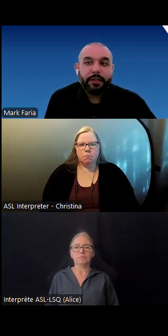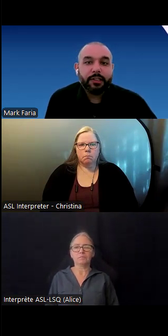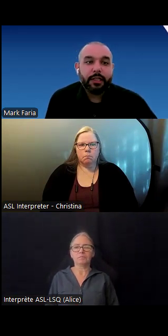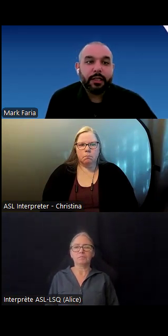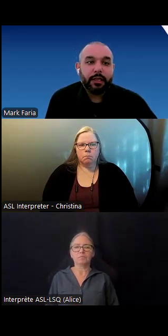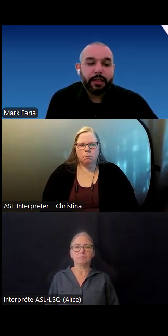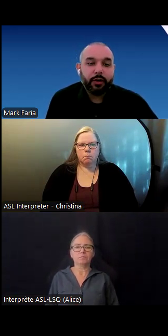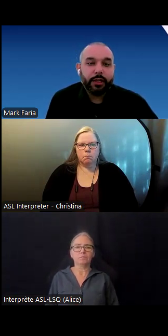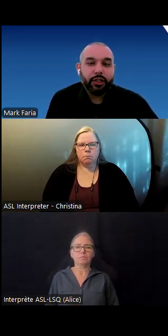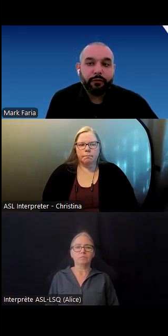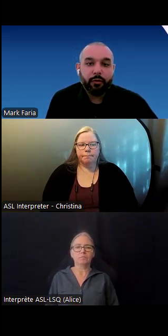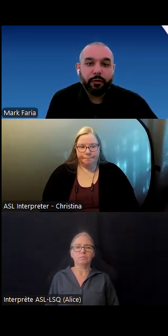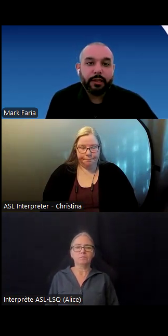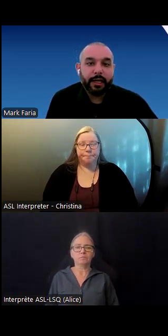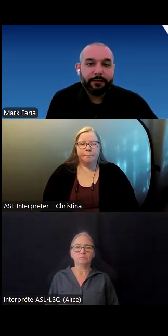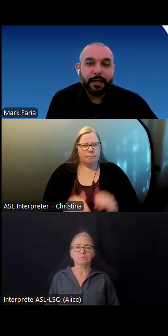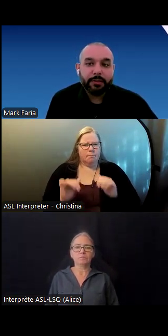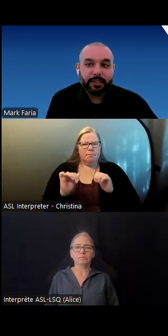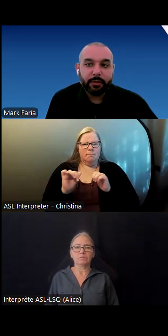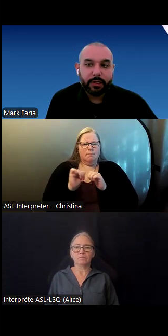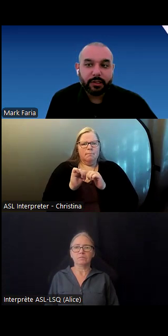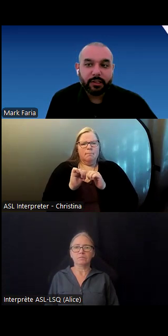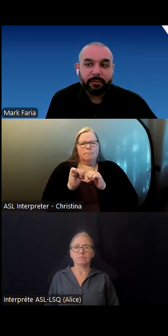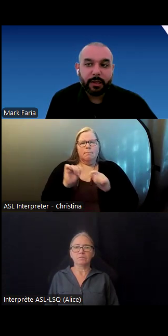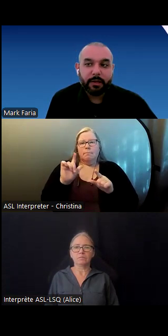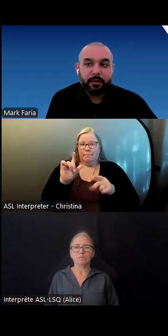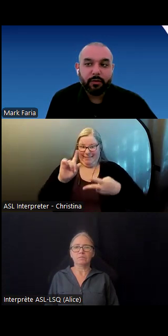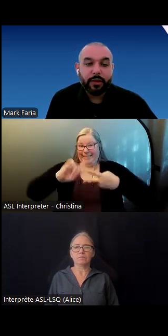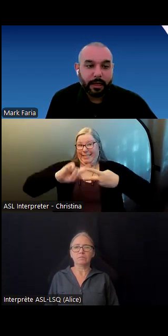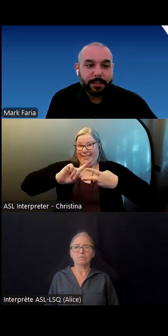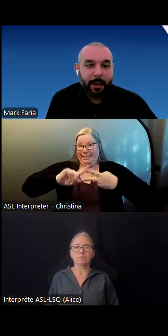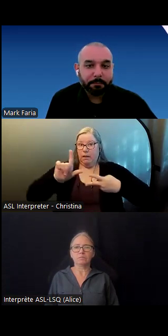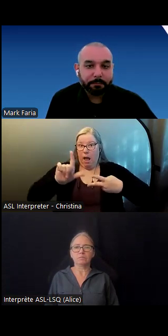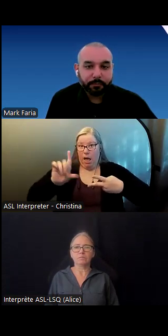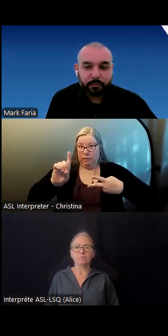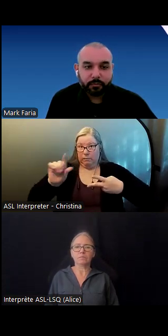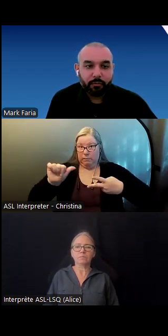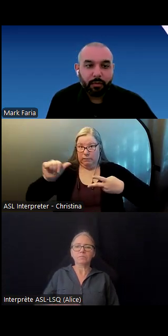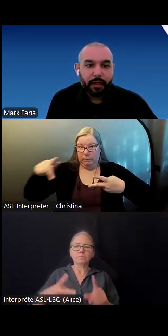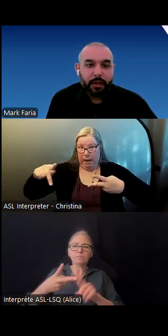Now, this is the calculation for the Lifetime Disability Assistance Payment, or the LDAP.